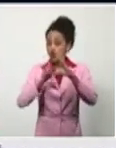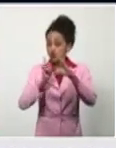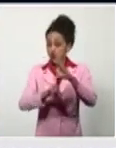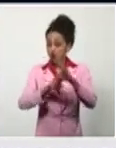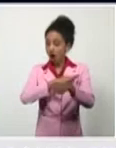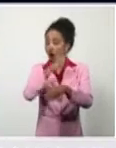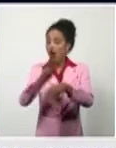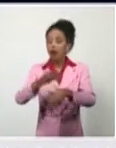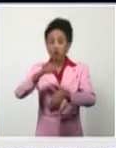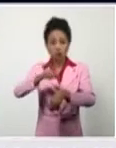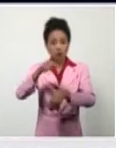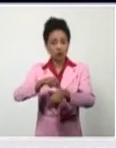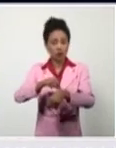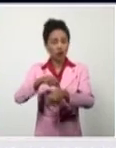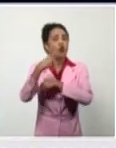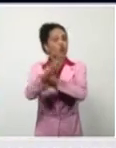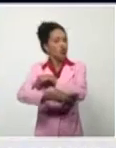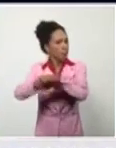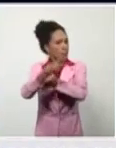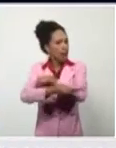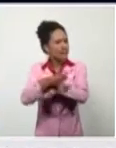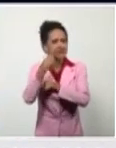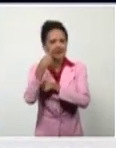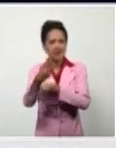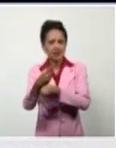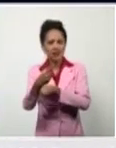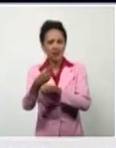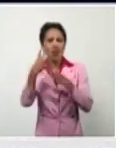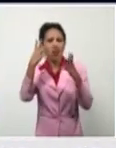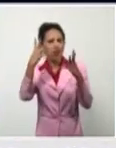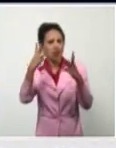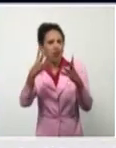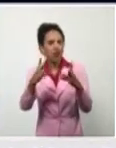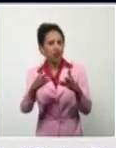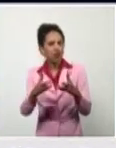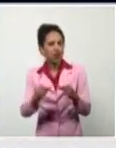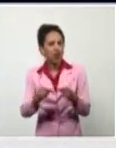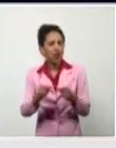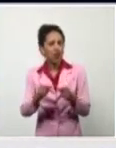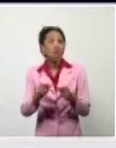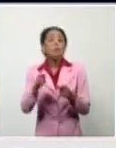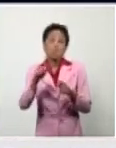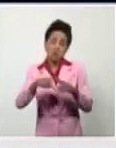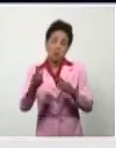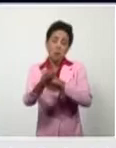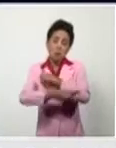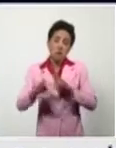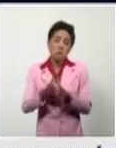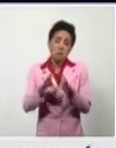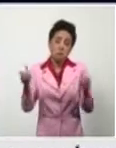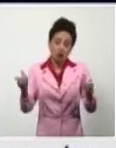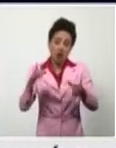These are the countries that lead the table of countries most affected in the world.